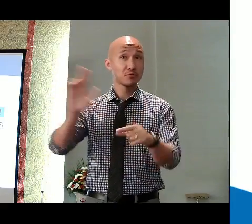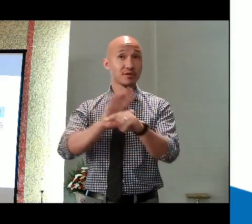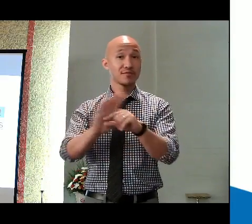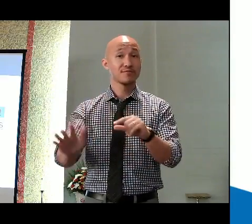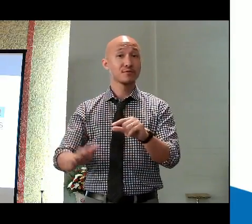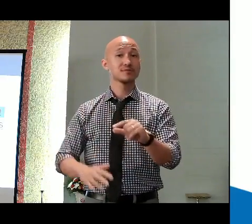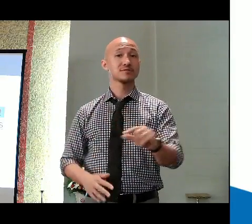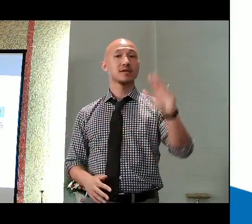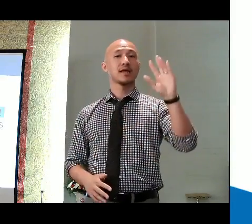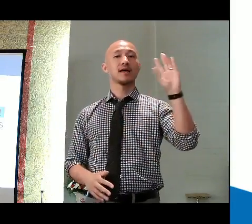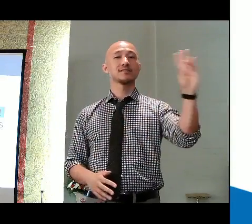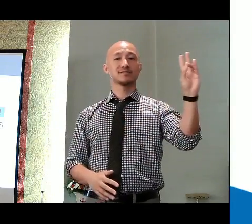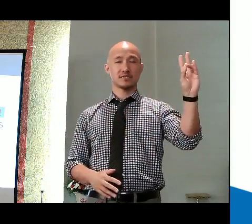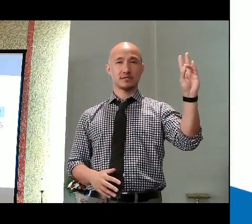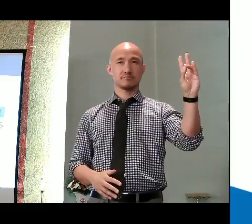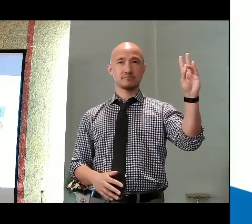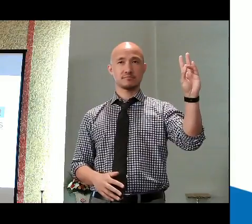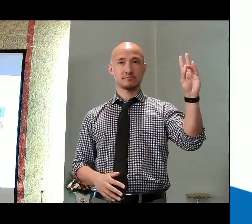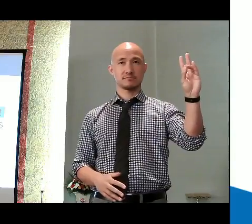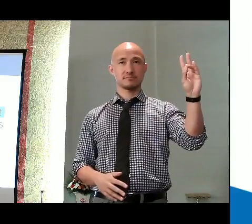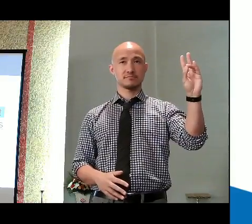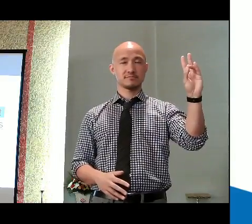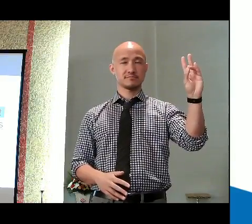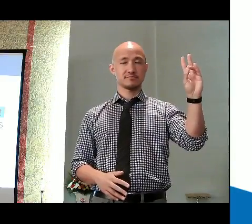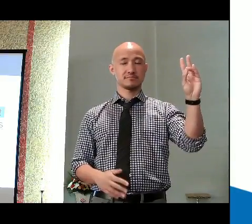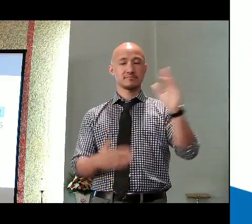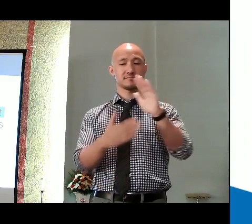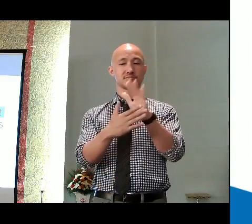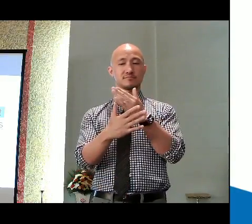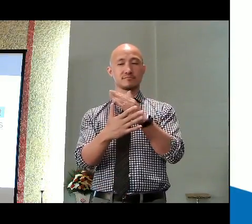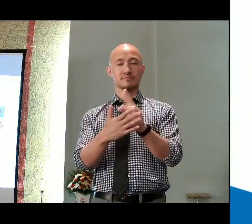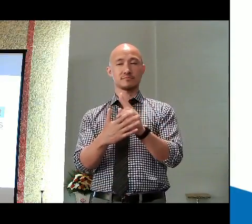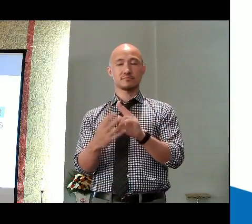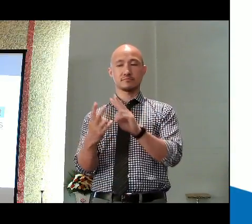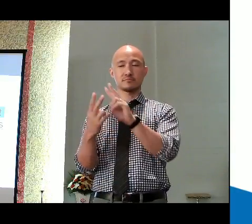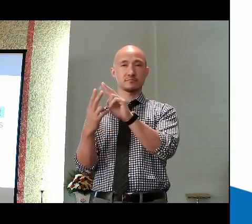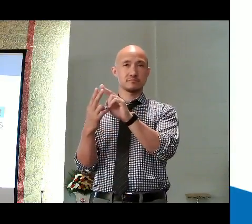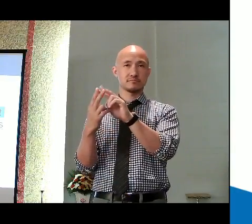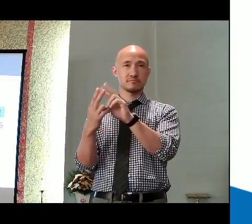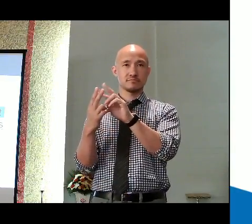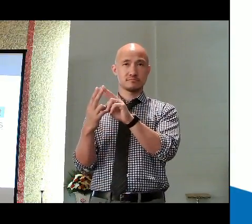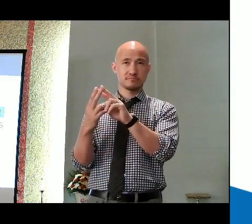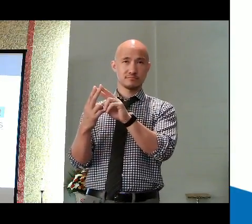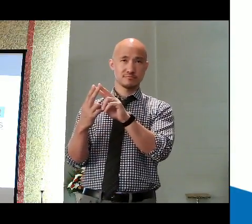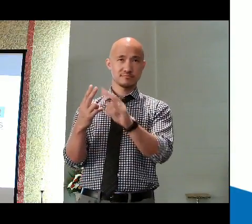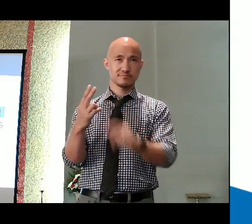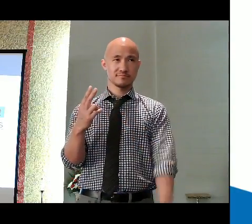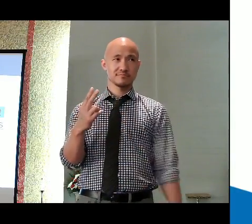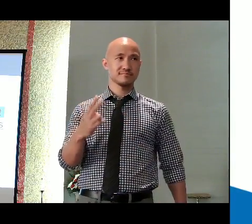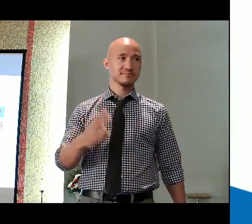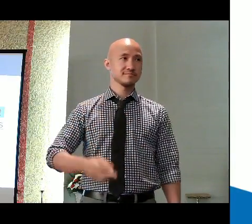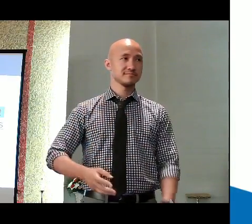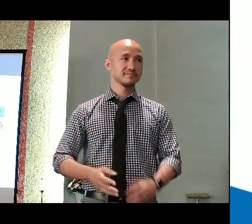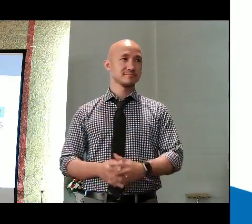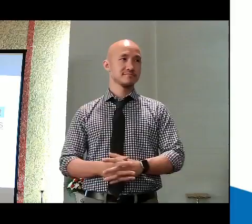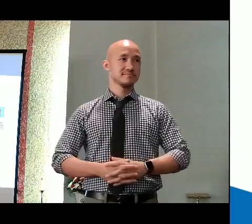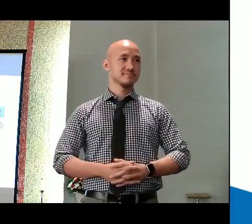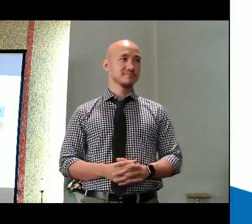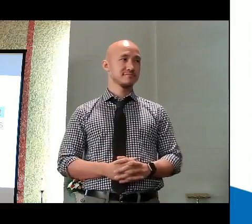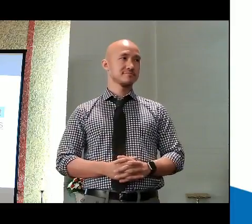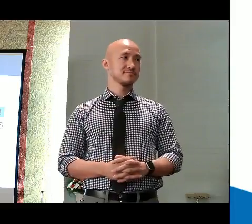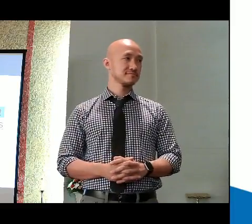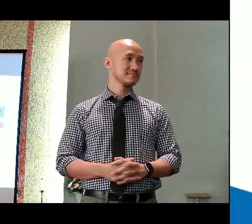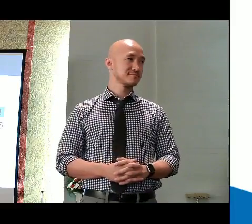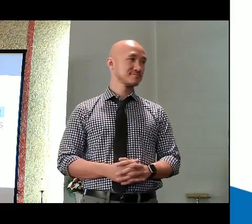7. There are two main passages that God directs to men as far as their responsibilities are concerned, being men